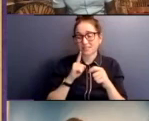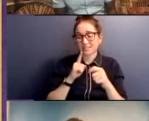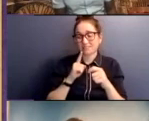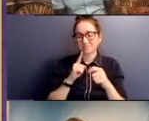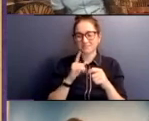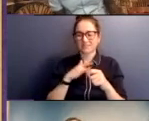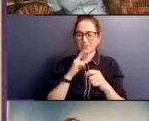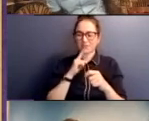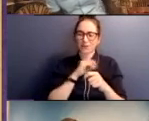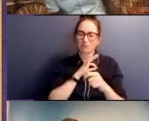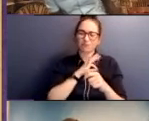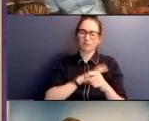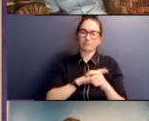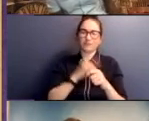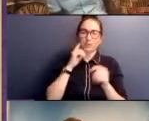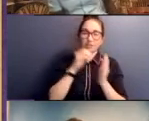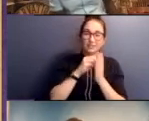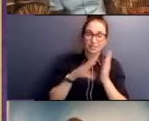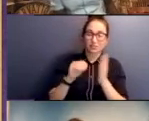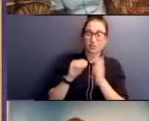rewarding for the teacher and the student.